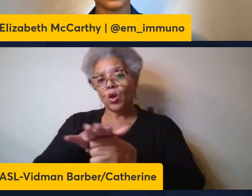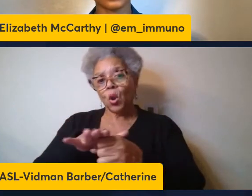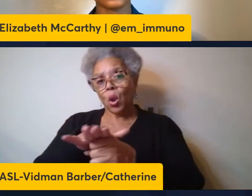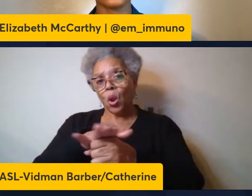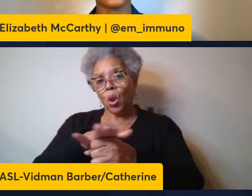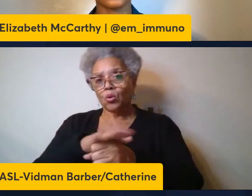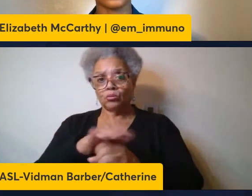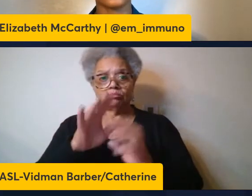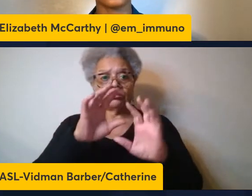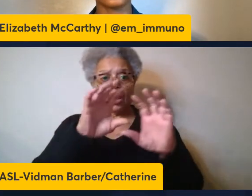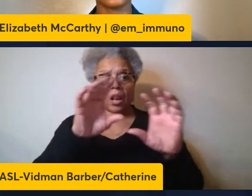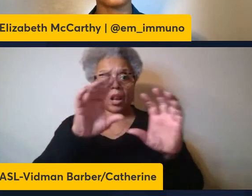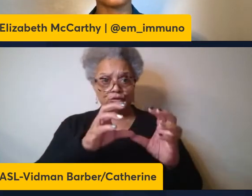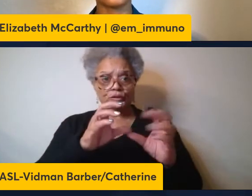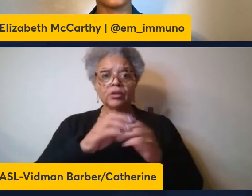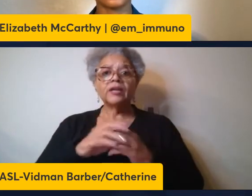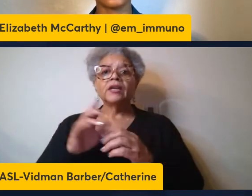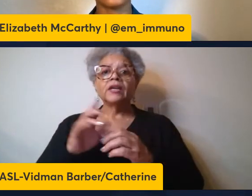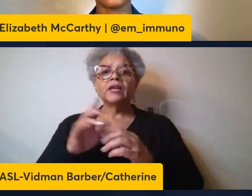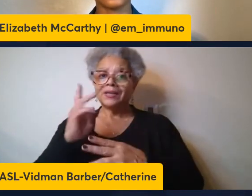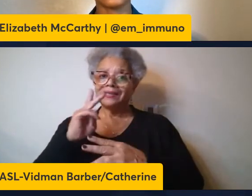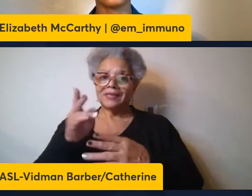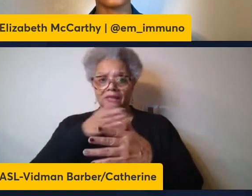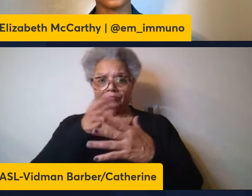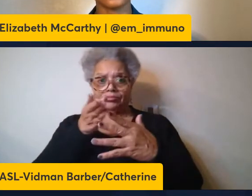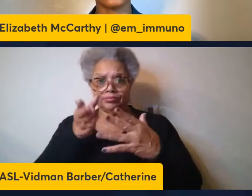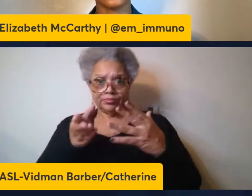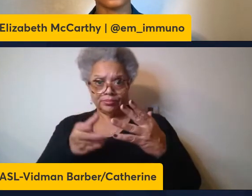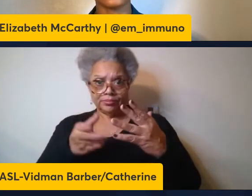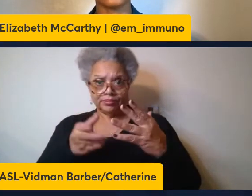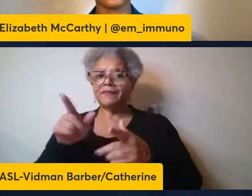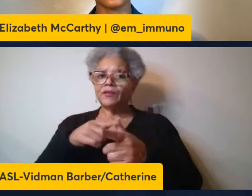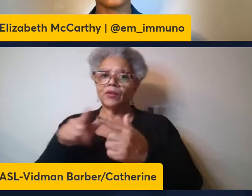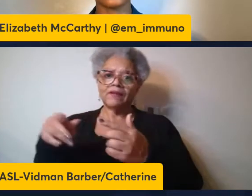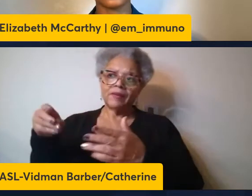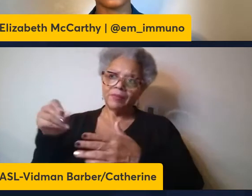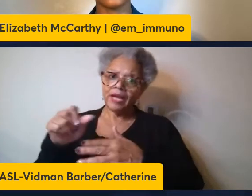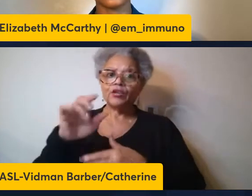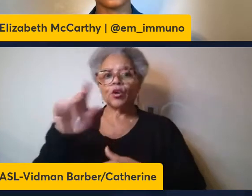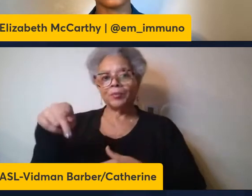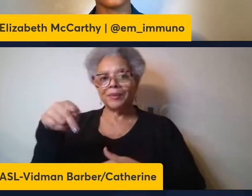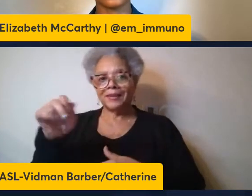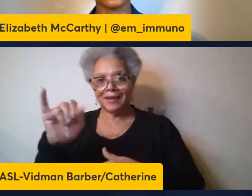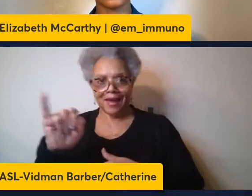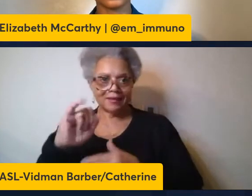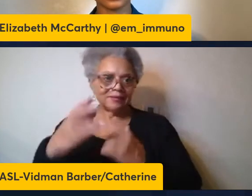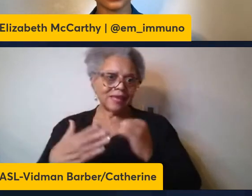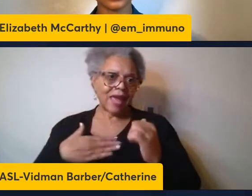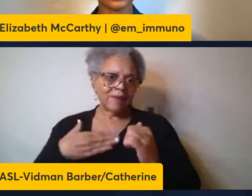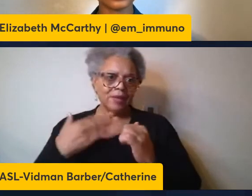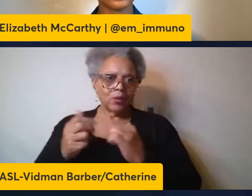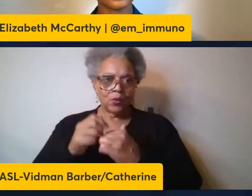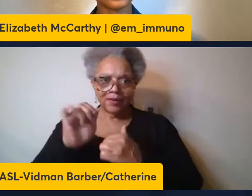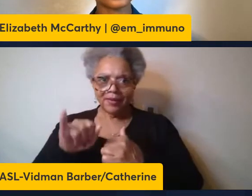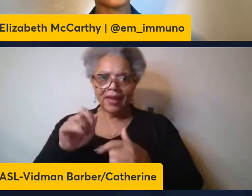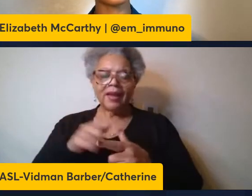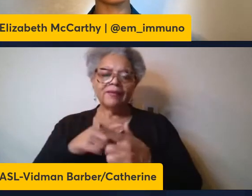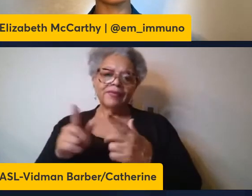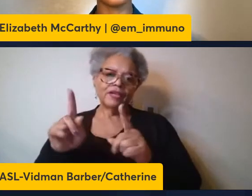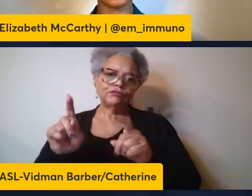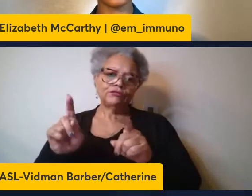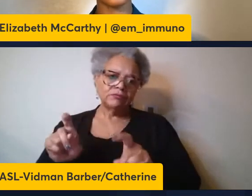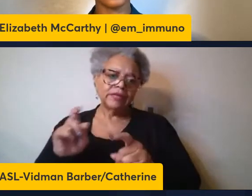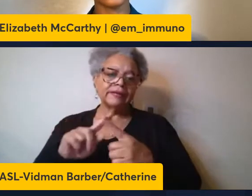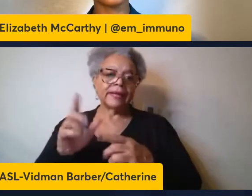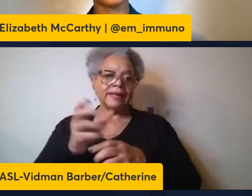and, you can sort of sneak onto it, you don't have to pay loads and your PI is happy with it, then like try it out and gain the skill because it will